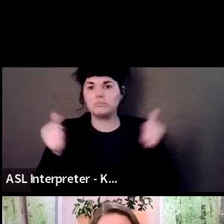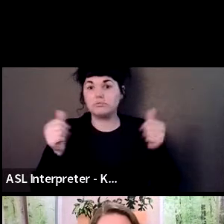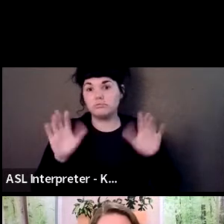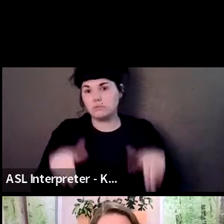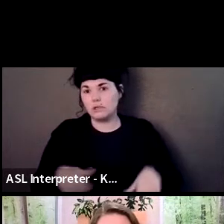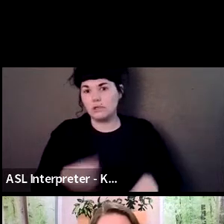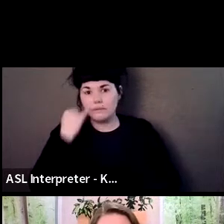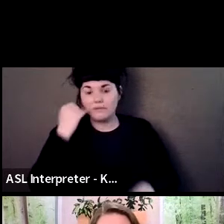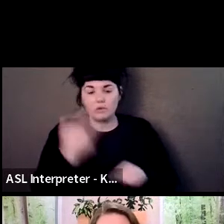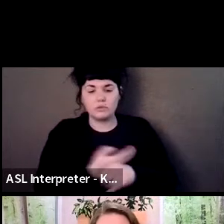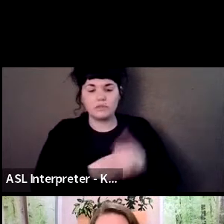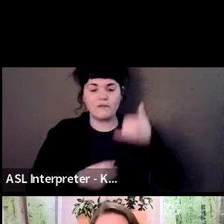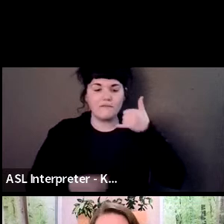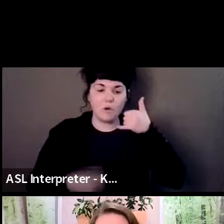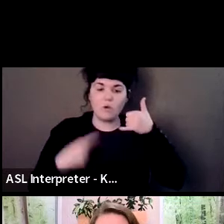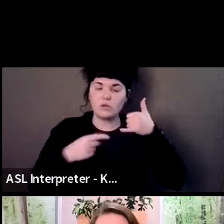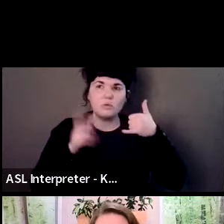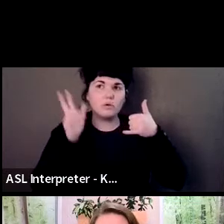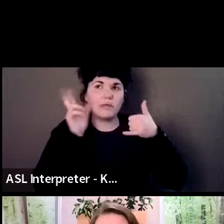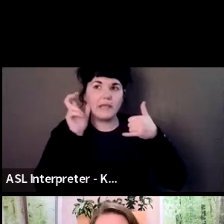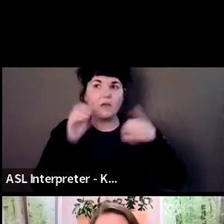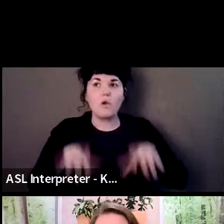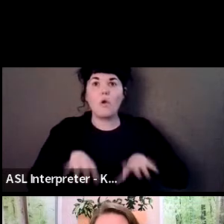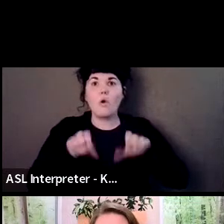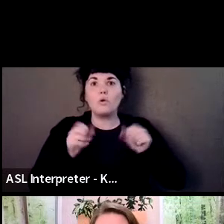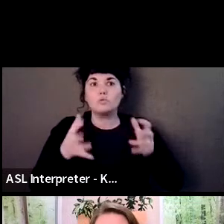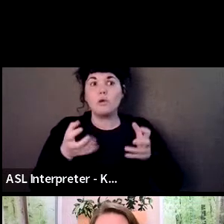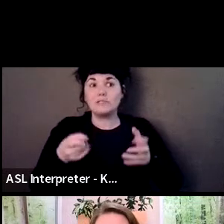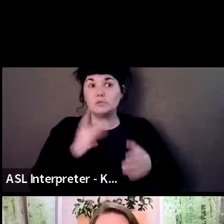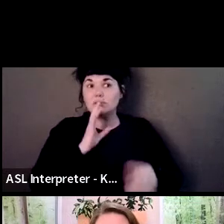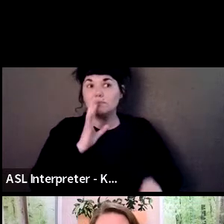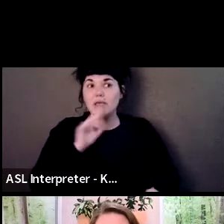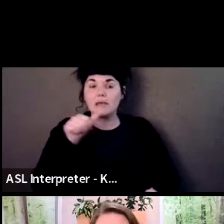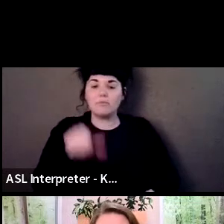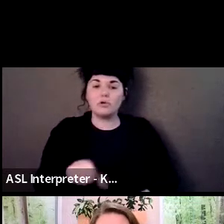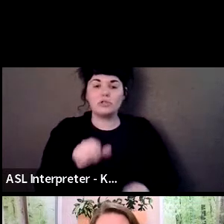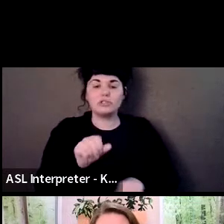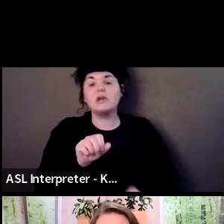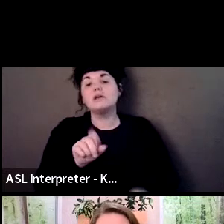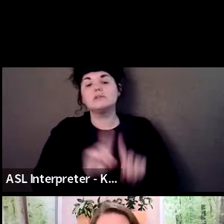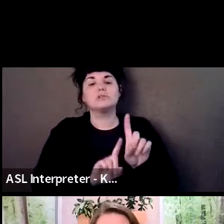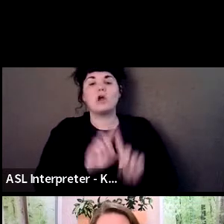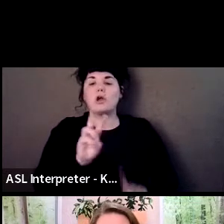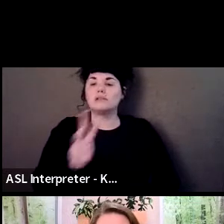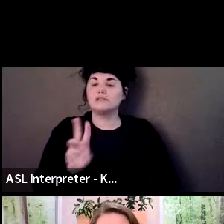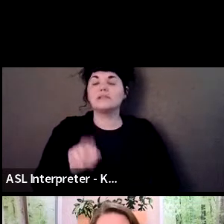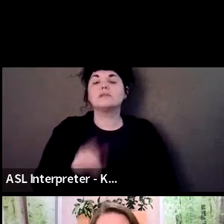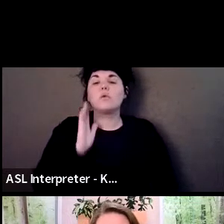will say that the host wants you to speak and prompt you to press *6 to unmute. I will call on you by your name.